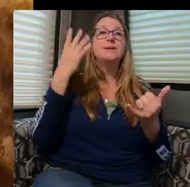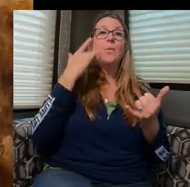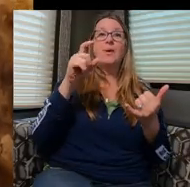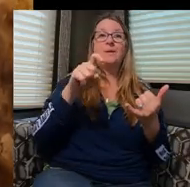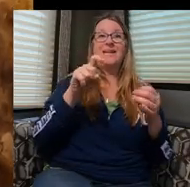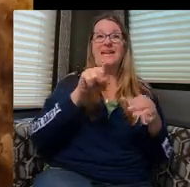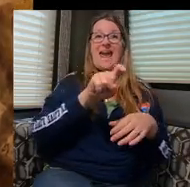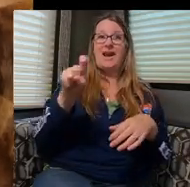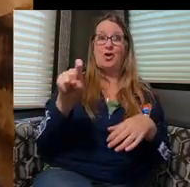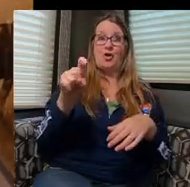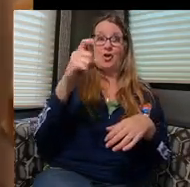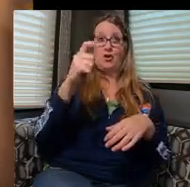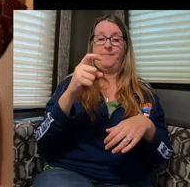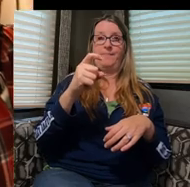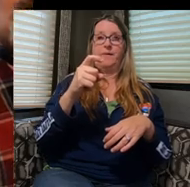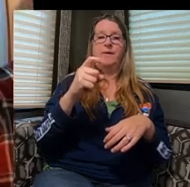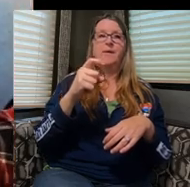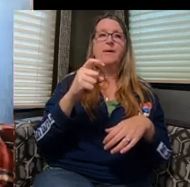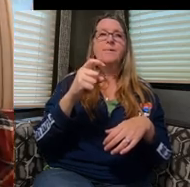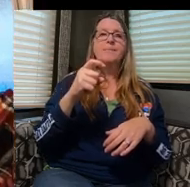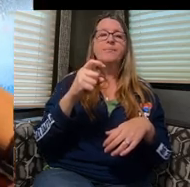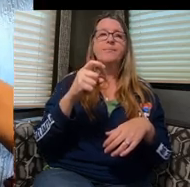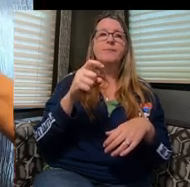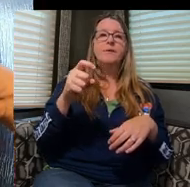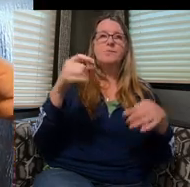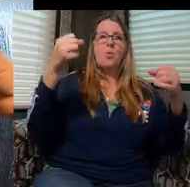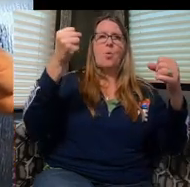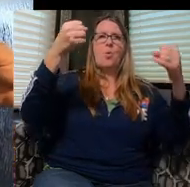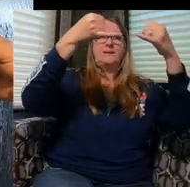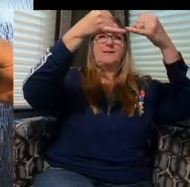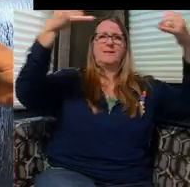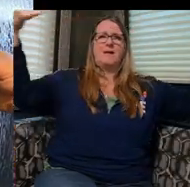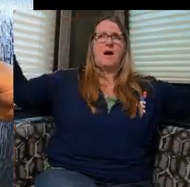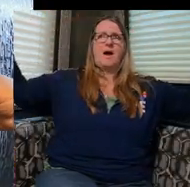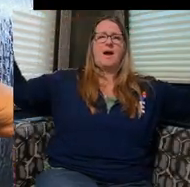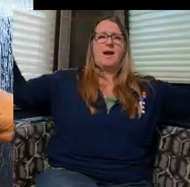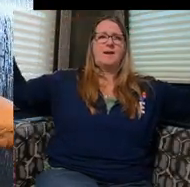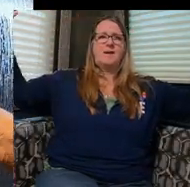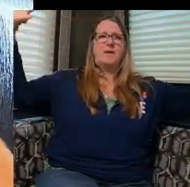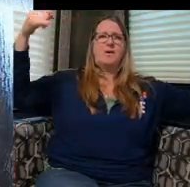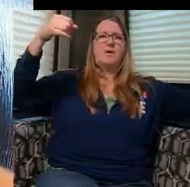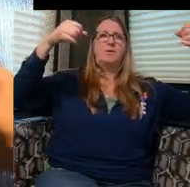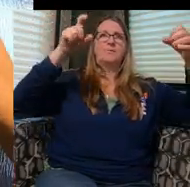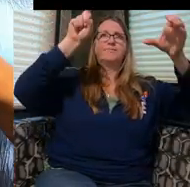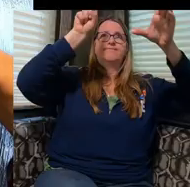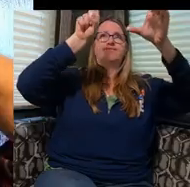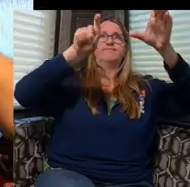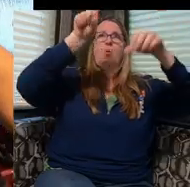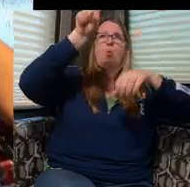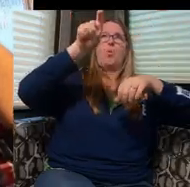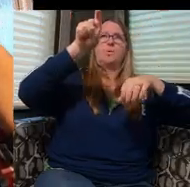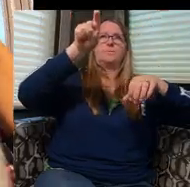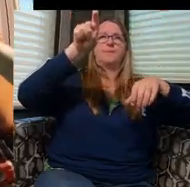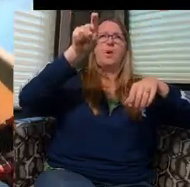going to see why we need the hanger. Come up here. We're kind of holding the line up. I'm hanging the hanger on the